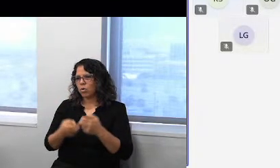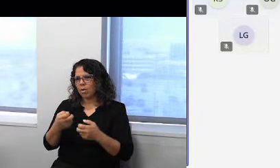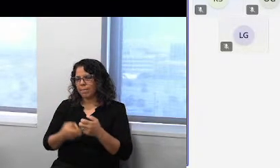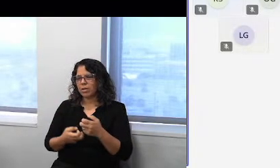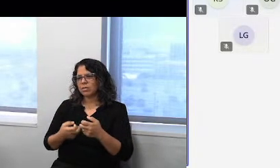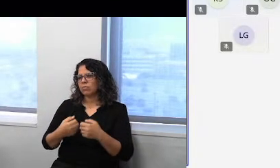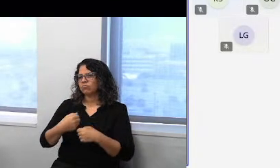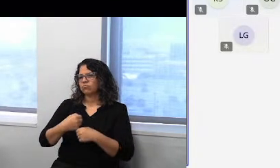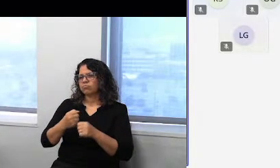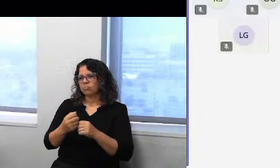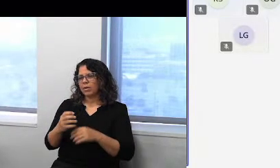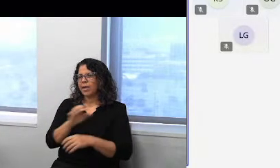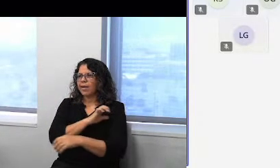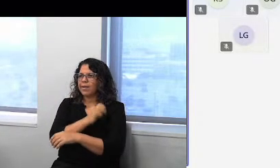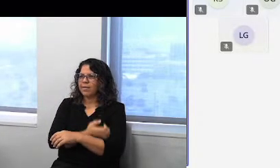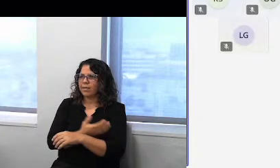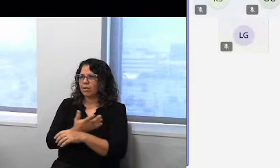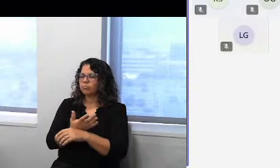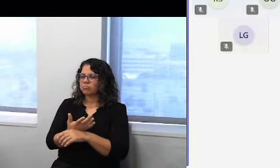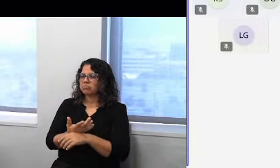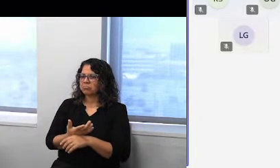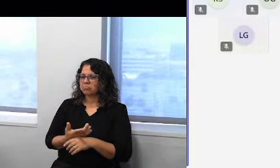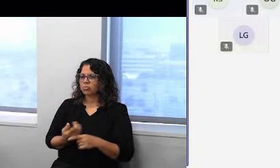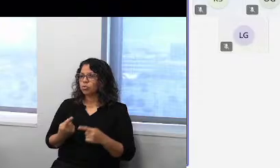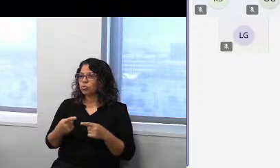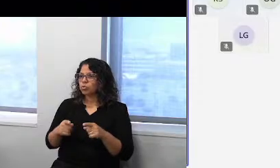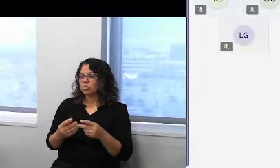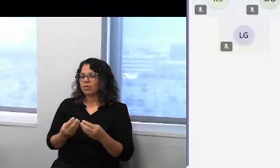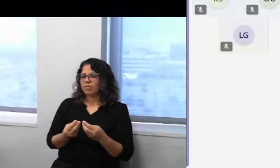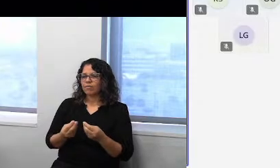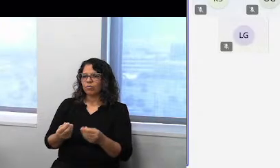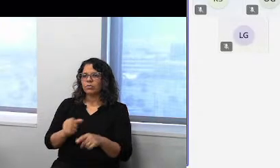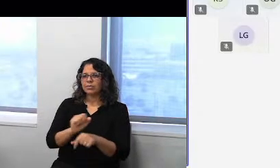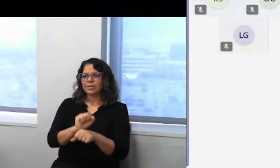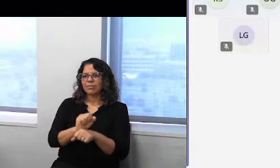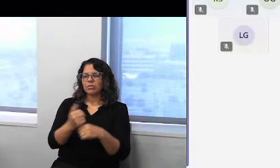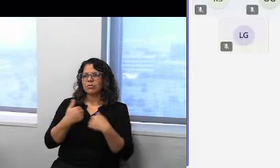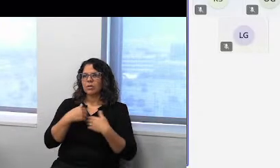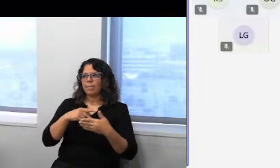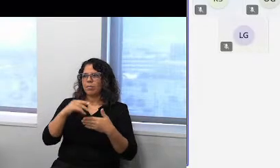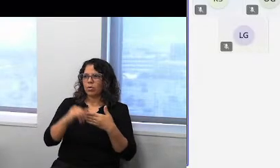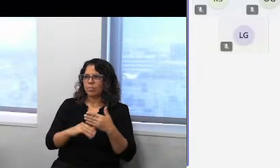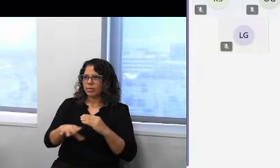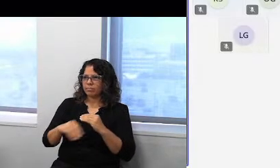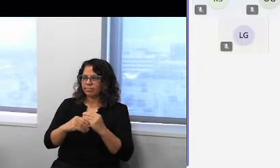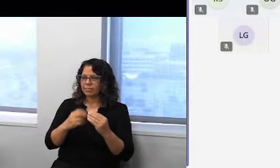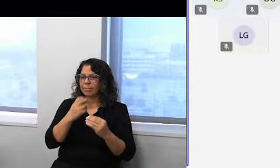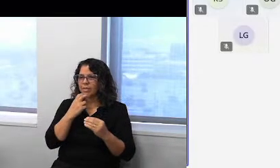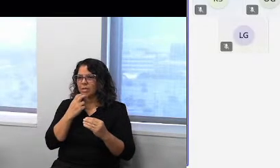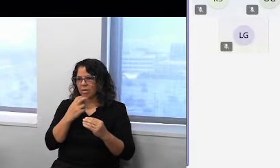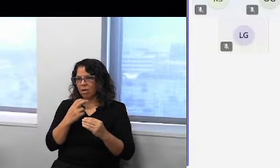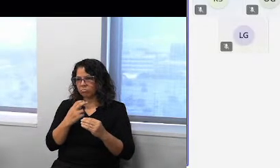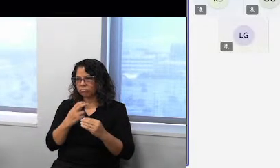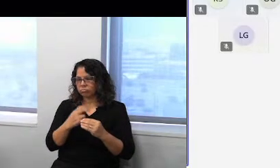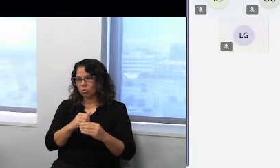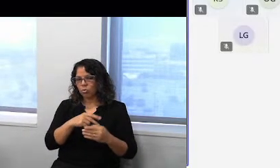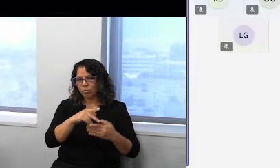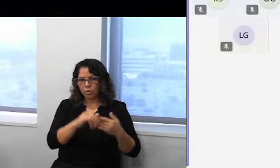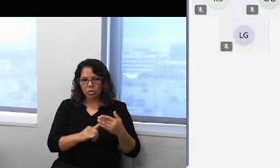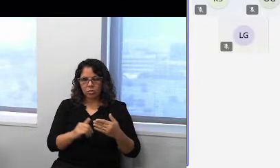adding batteries to the existing solar projects. Yes. Thank